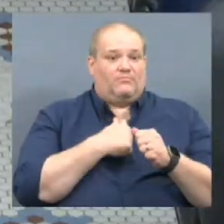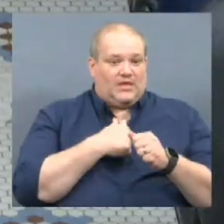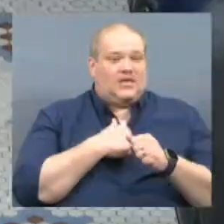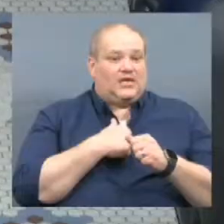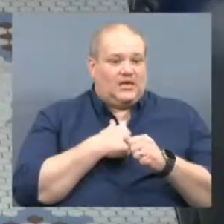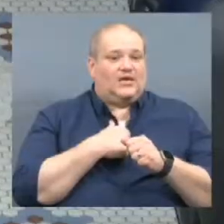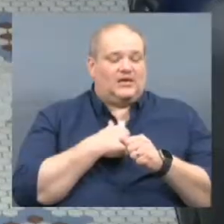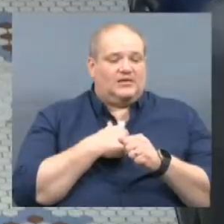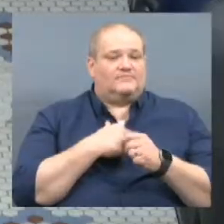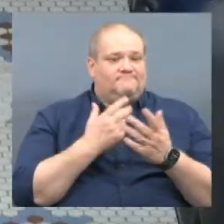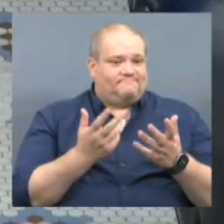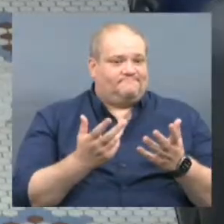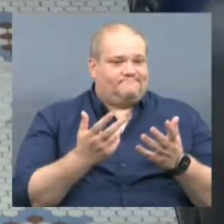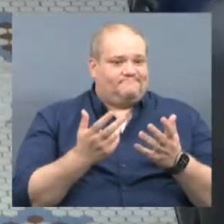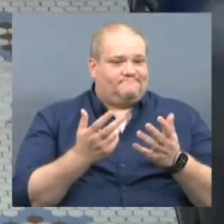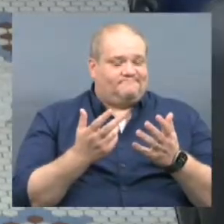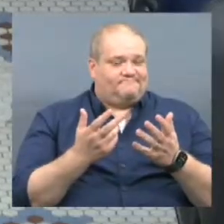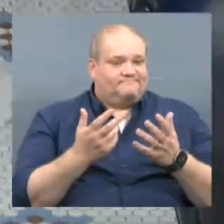to